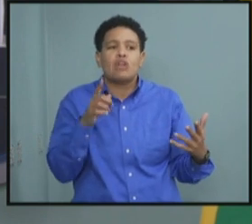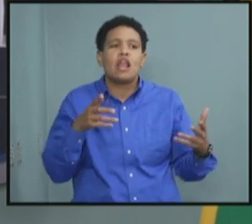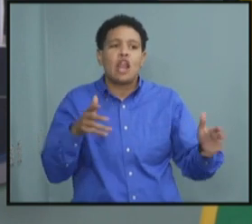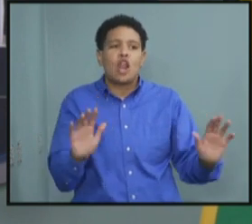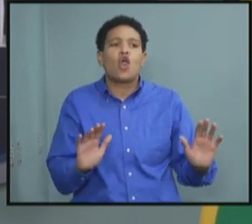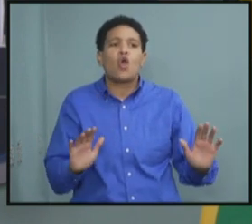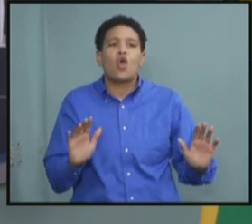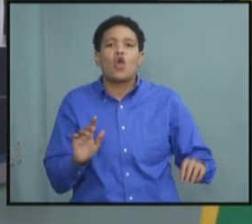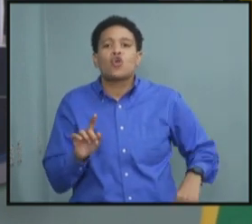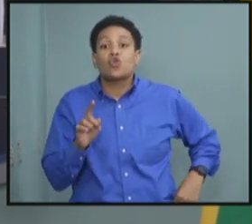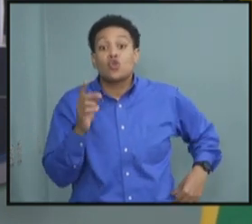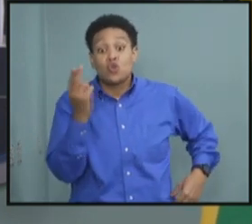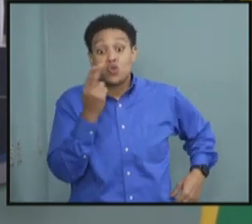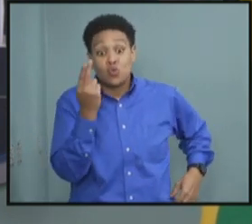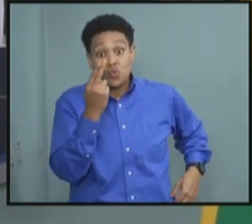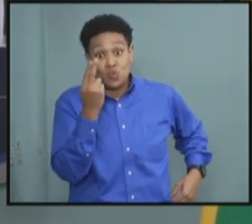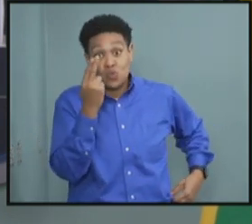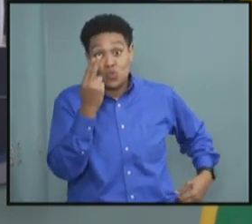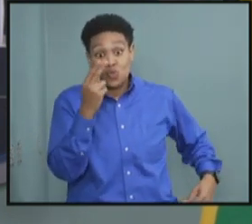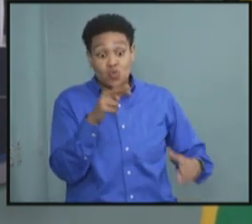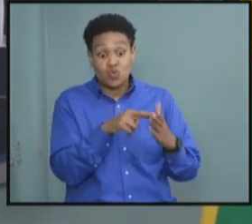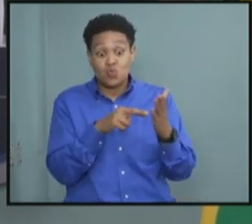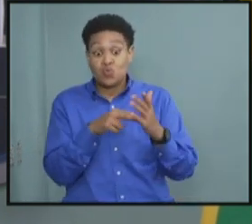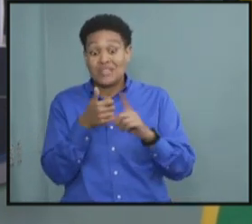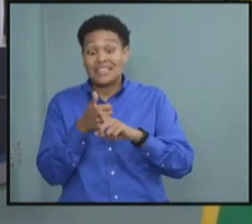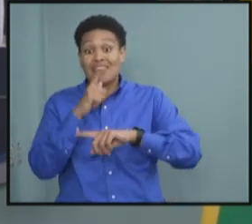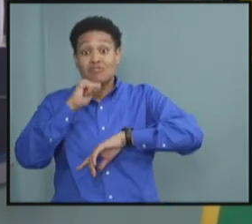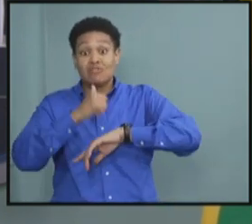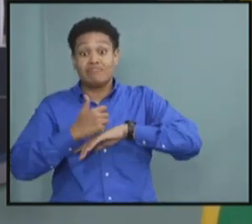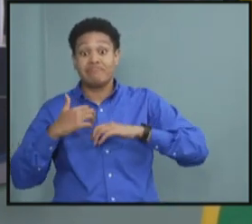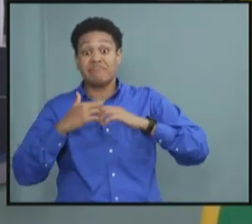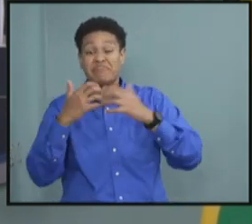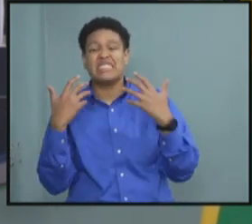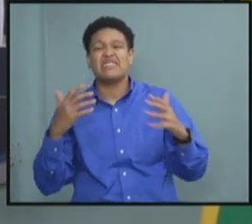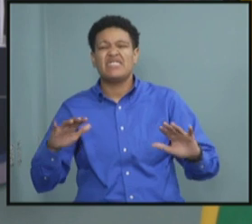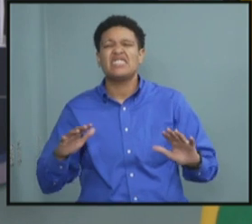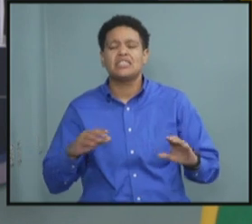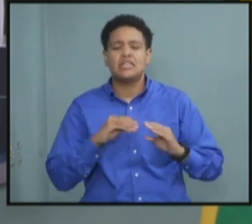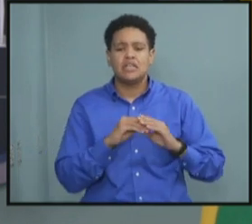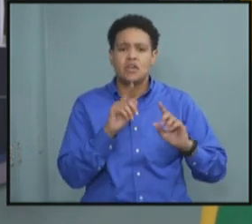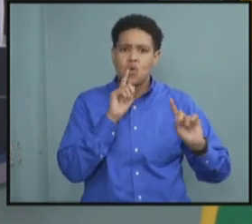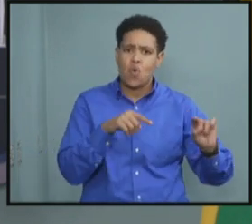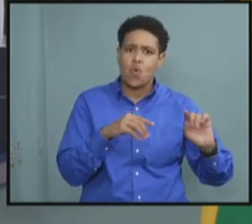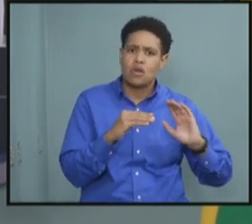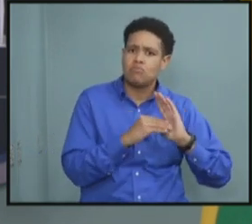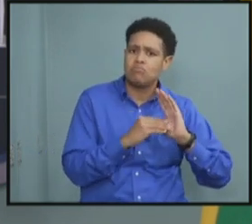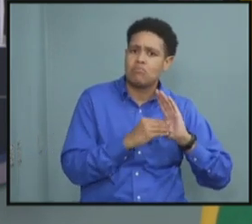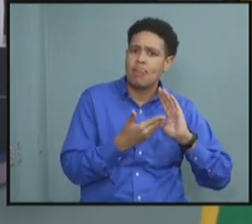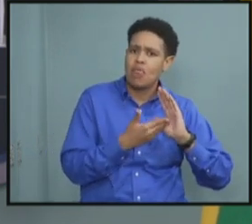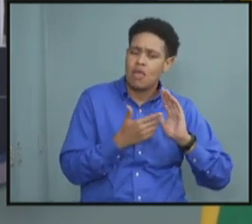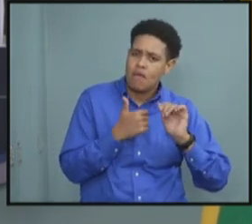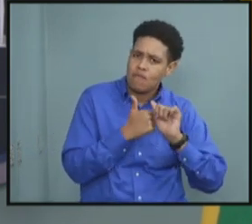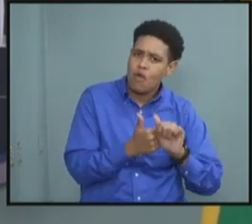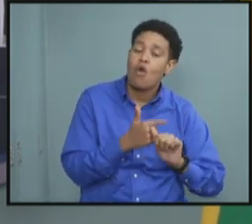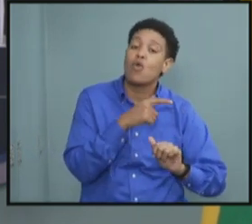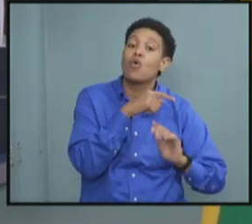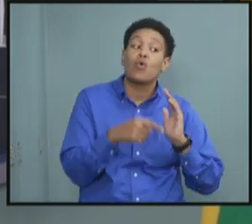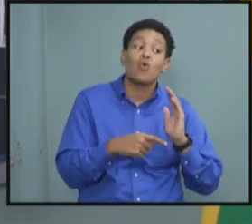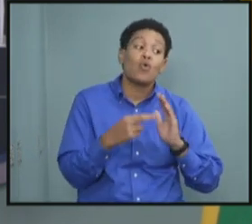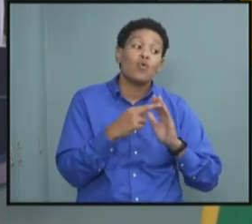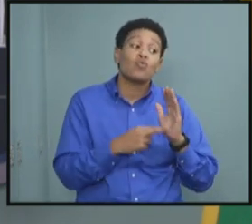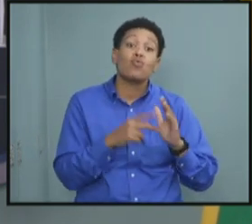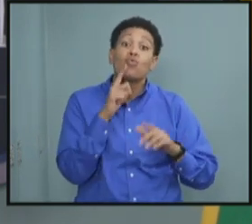allowed using the guidelines that has been set out in the order, and those guidelines